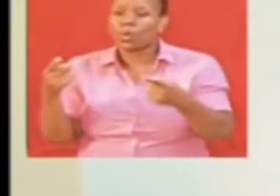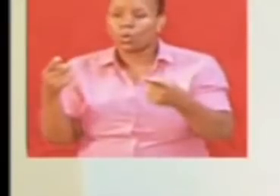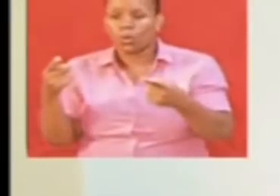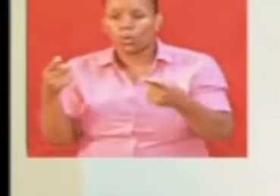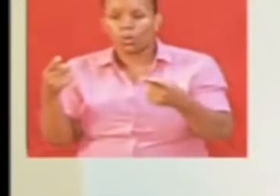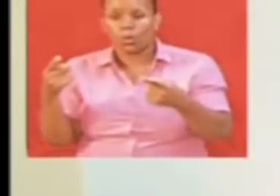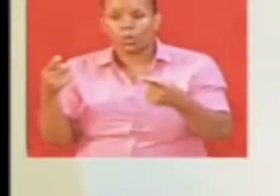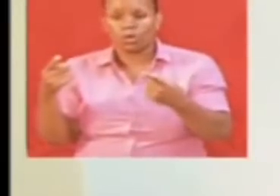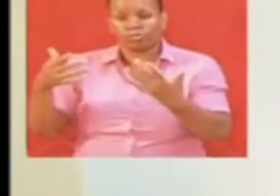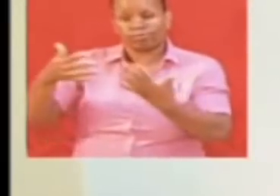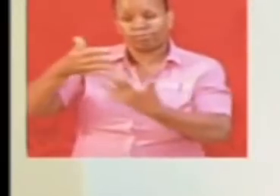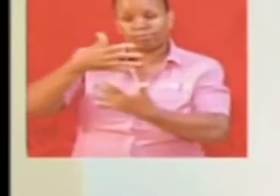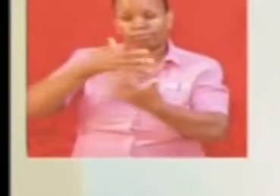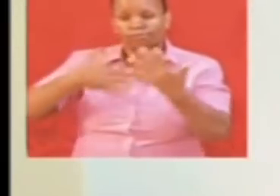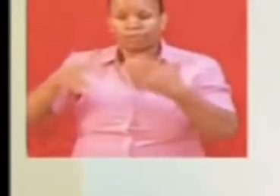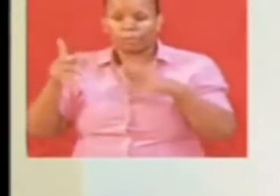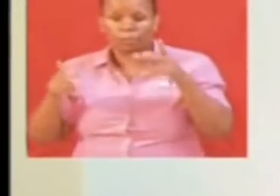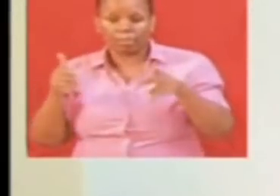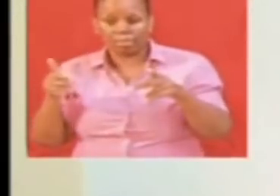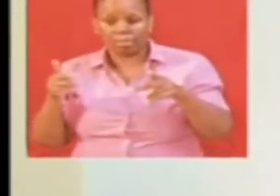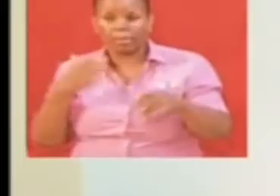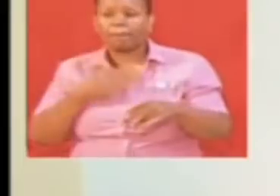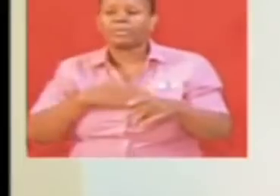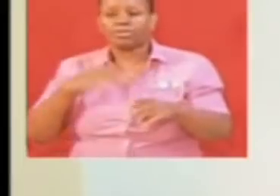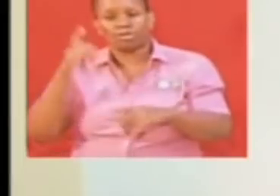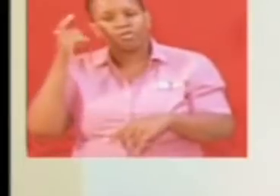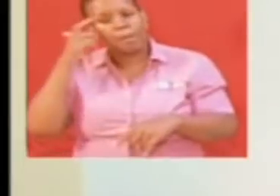things that we have to do as we continue to sanitize.